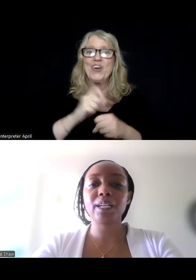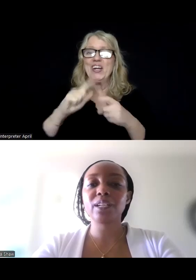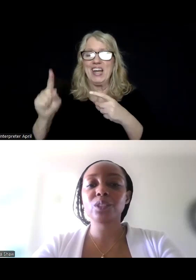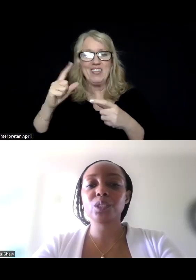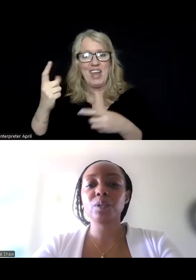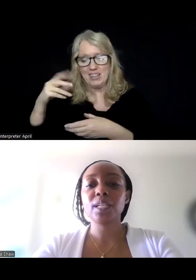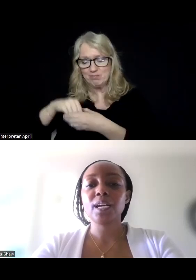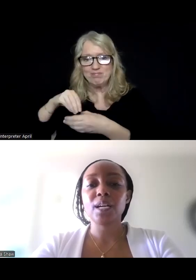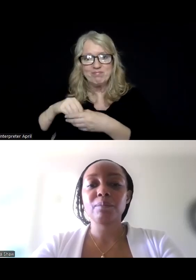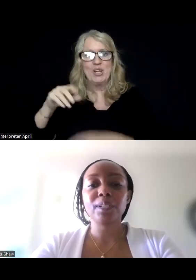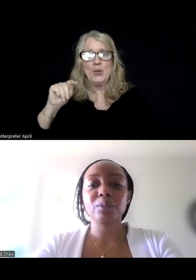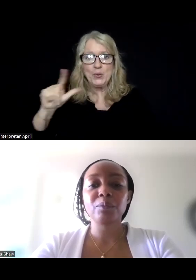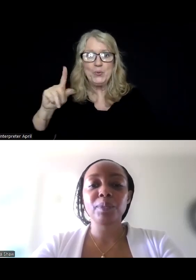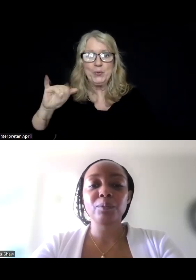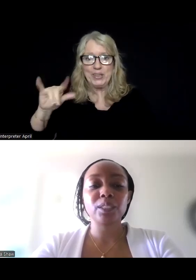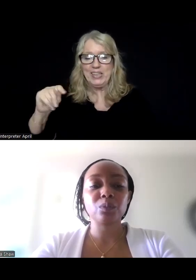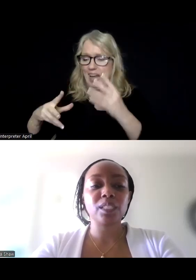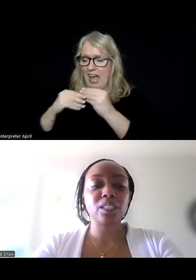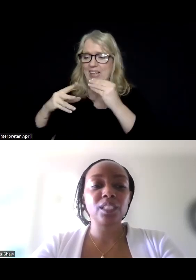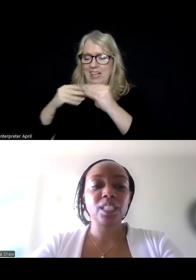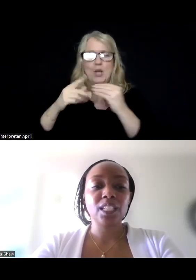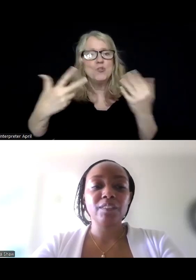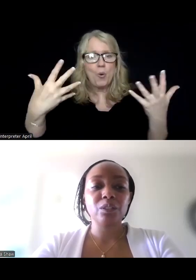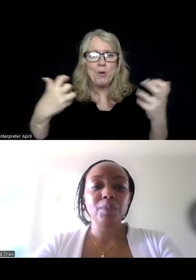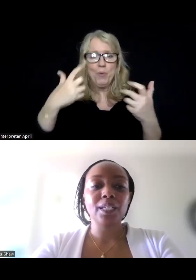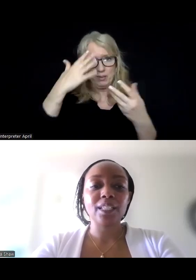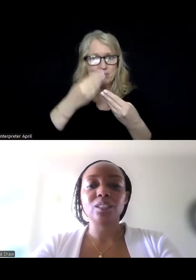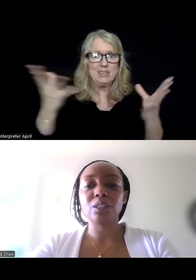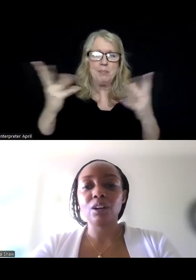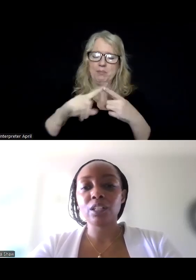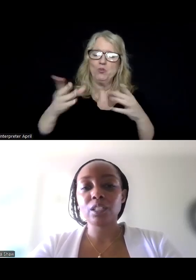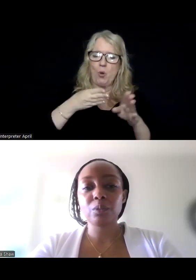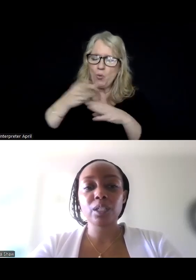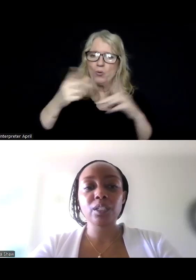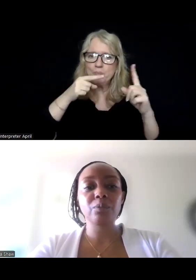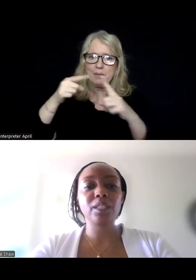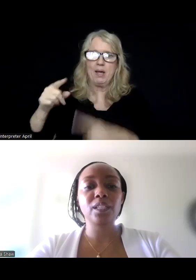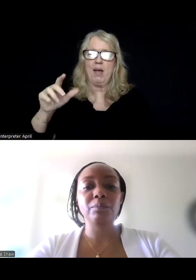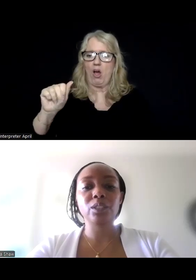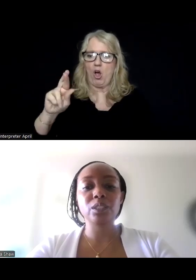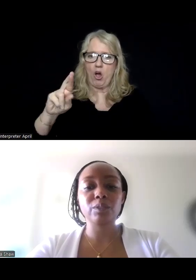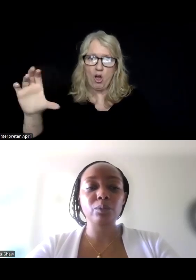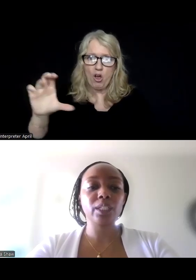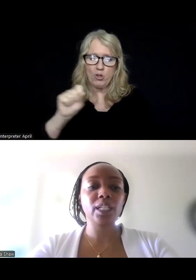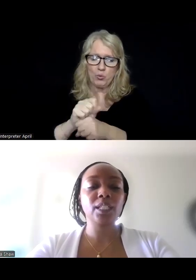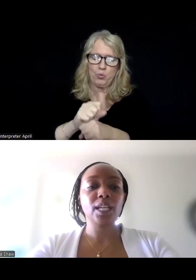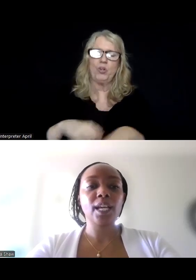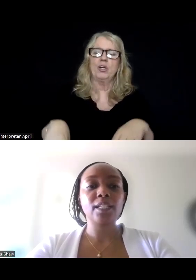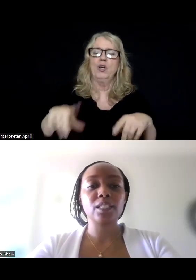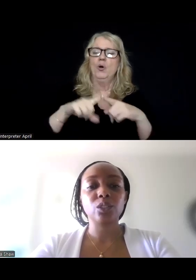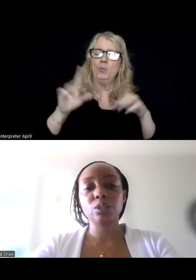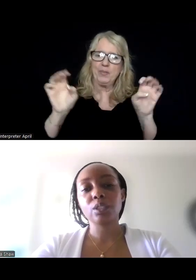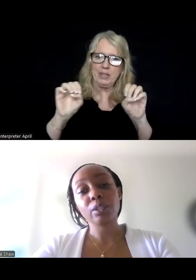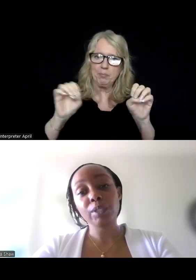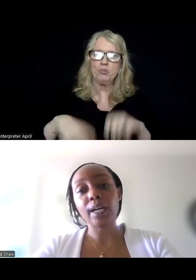on in the background too. But we just wanted to give you those main highlights. So the ARC work with the emergency room boarding